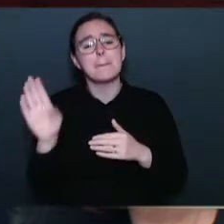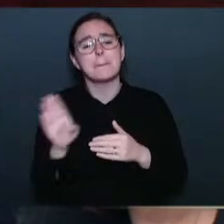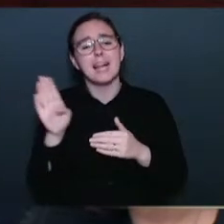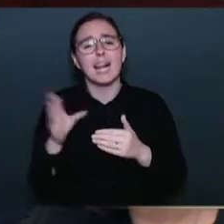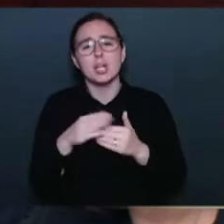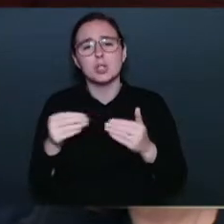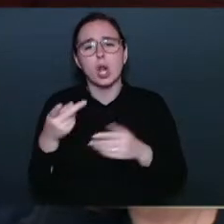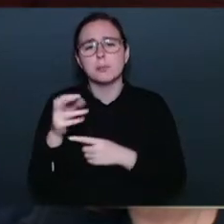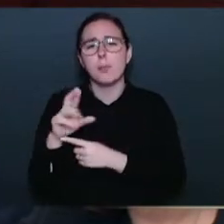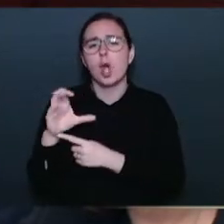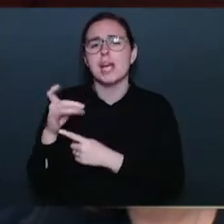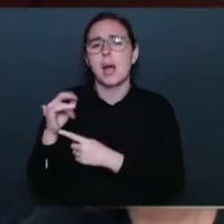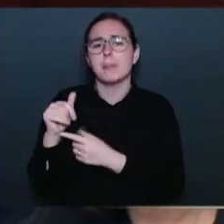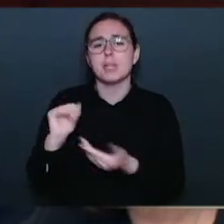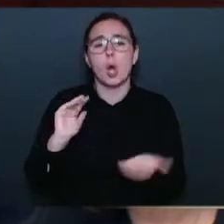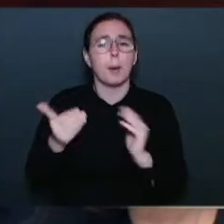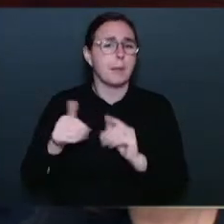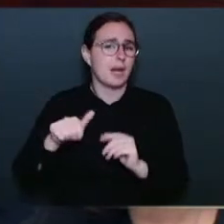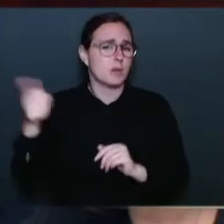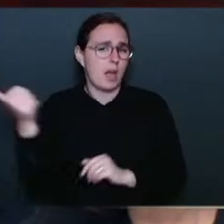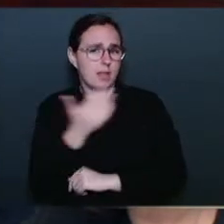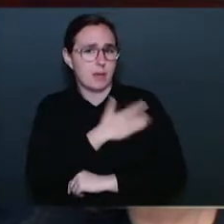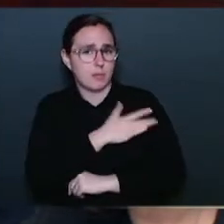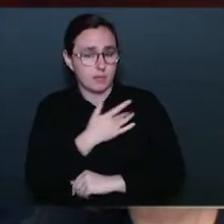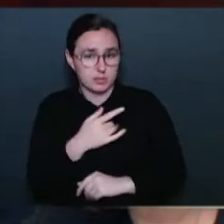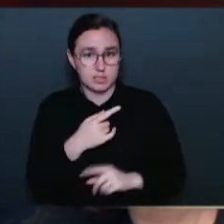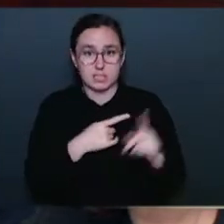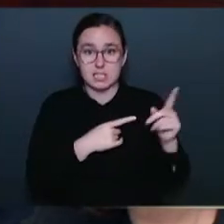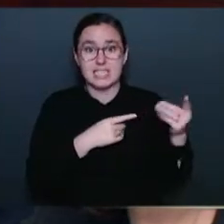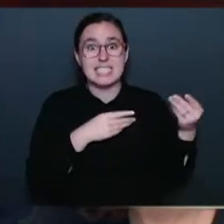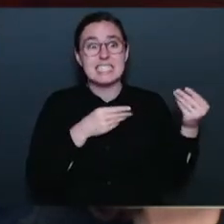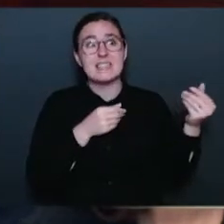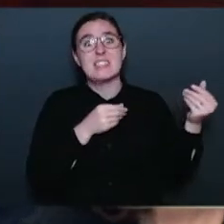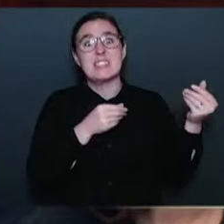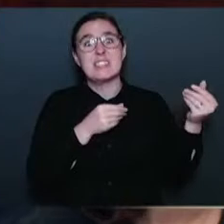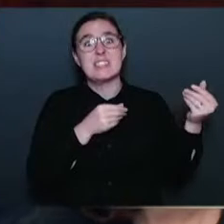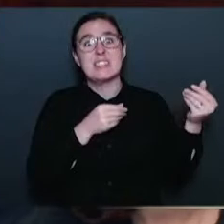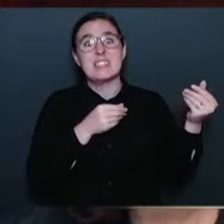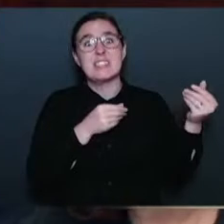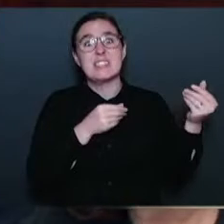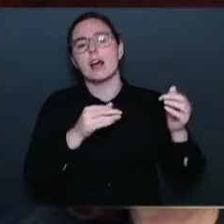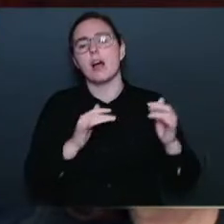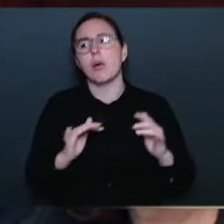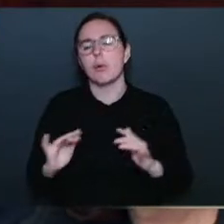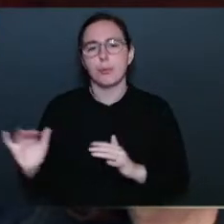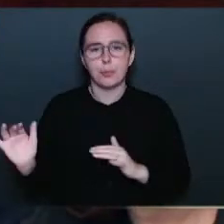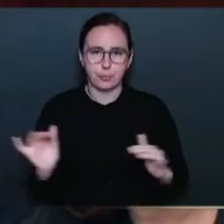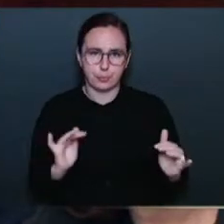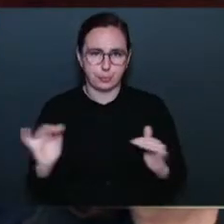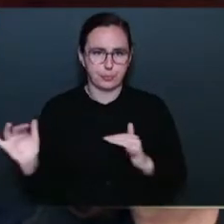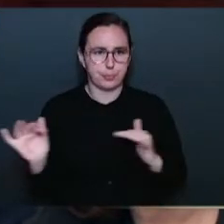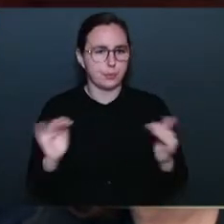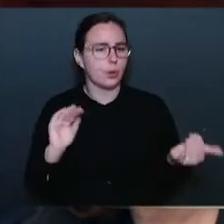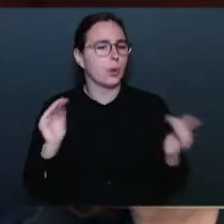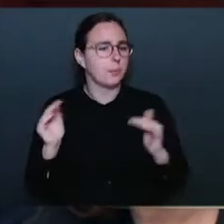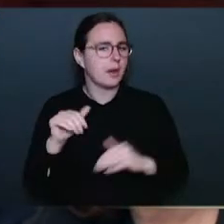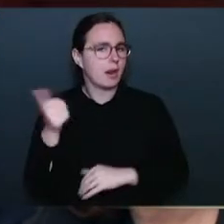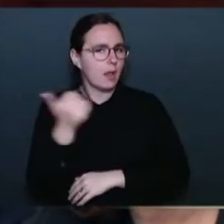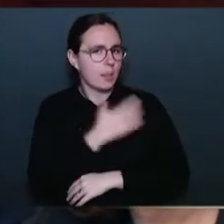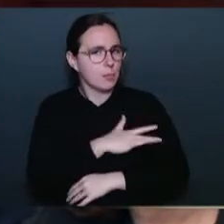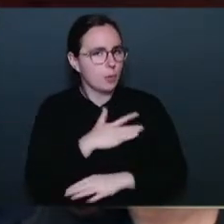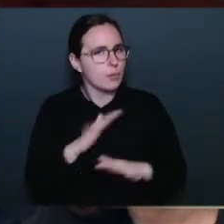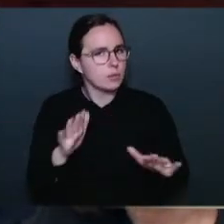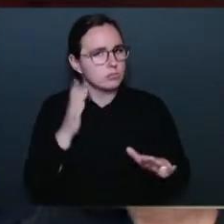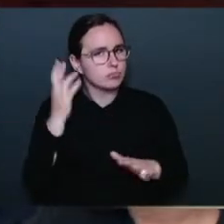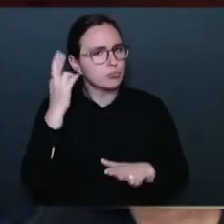basis with other provinces Mr Speaker more than that our revenues are going up because of higher energy prices and higher tax revenues